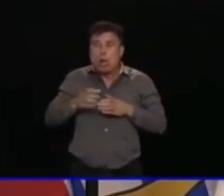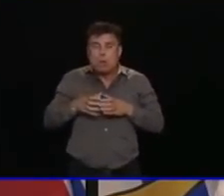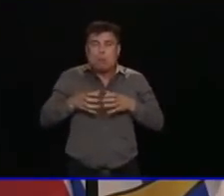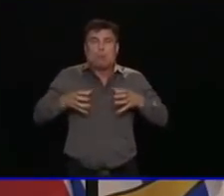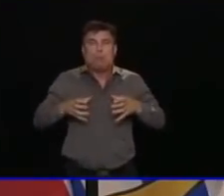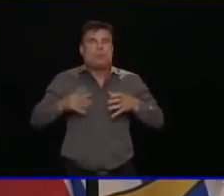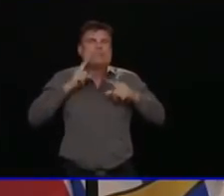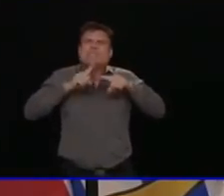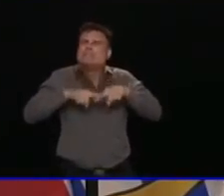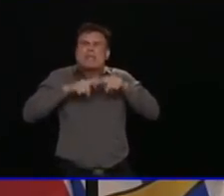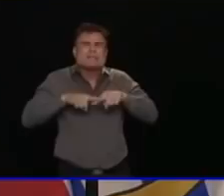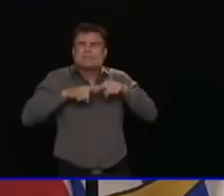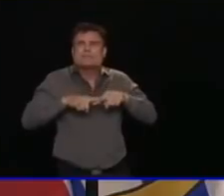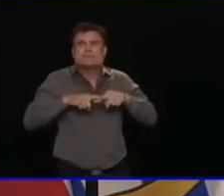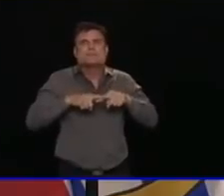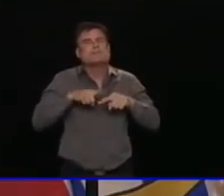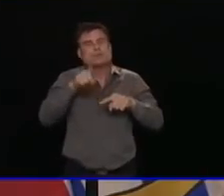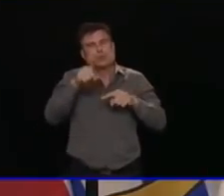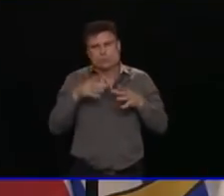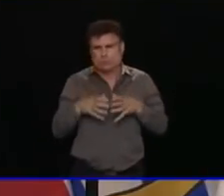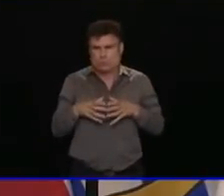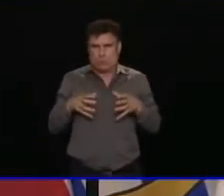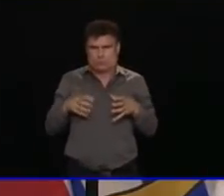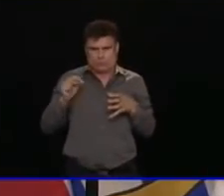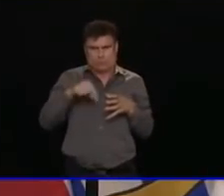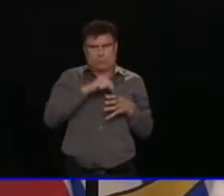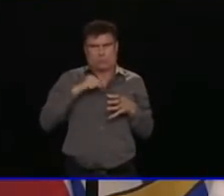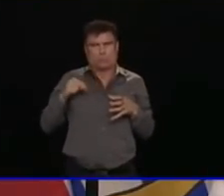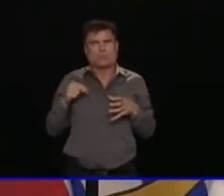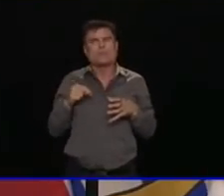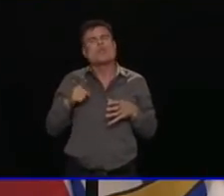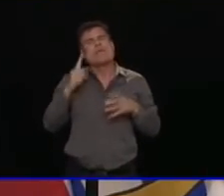our families, to see our friends, but to do it in a safe way.